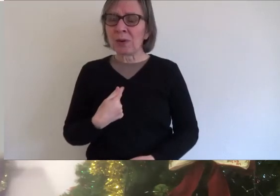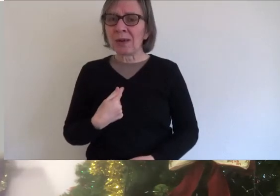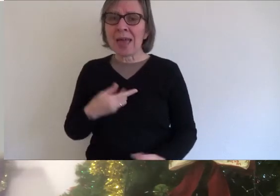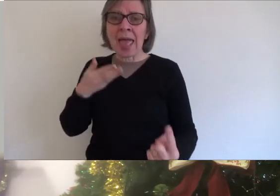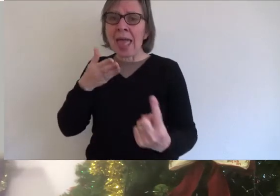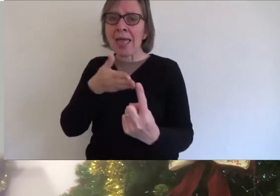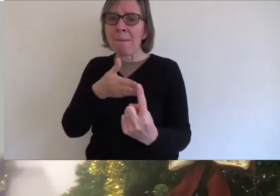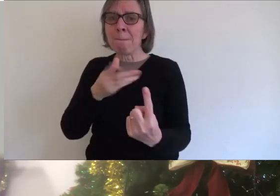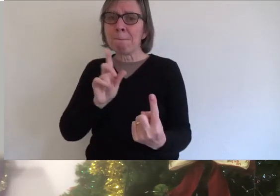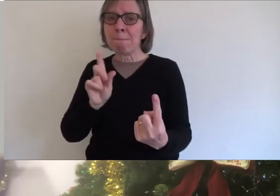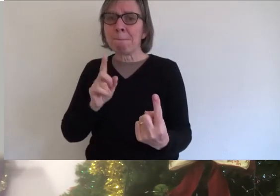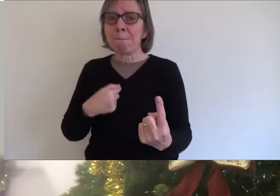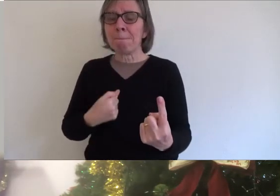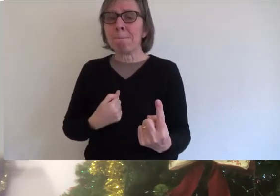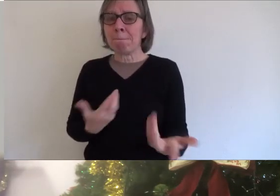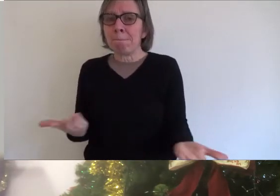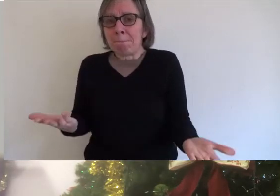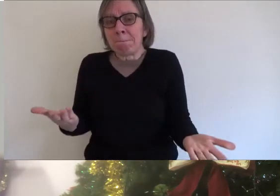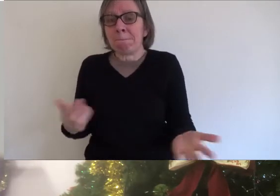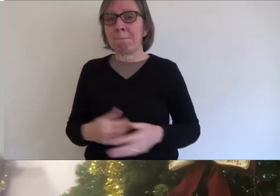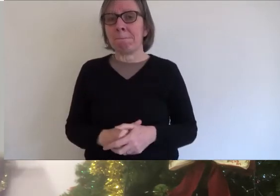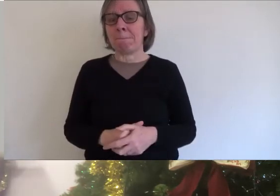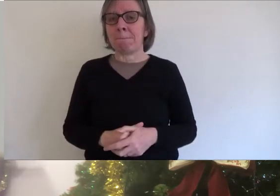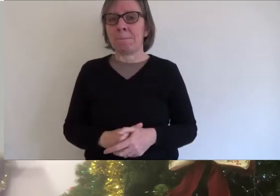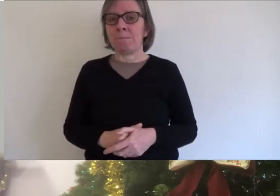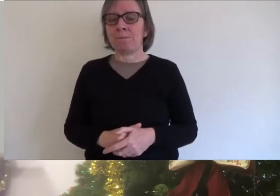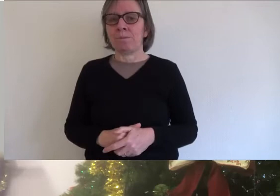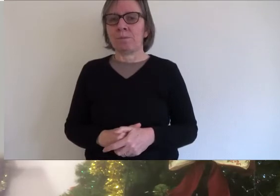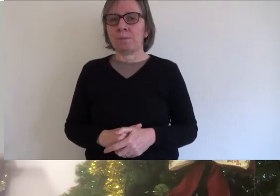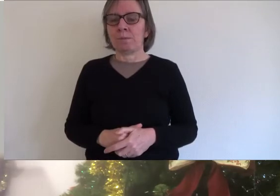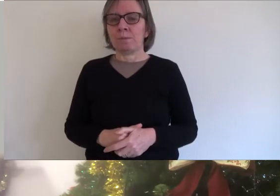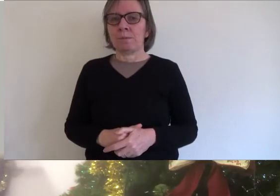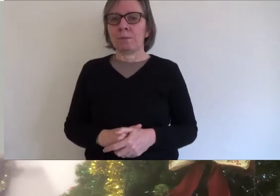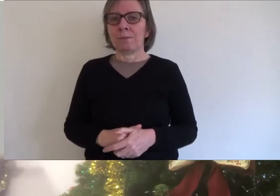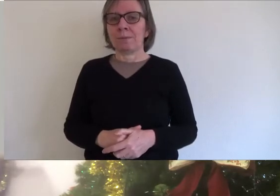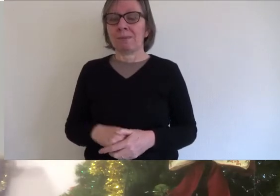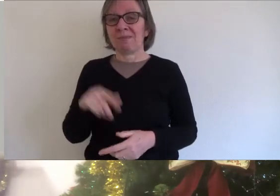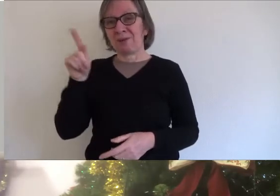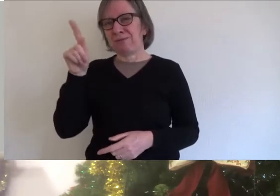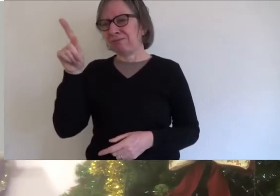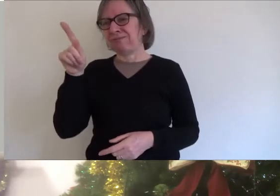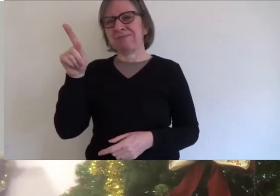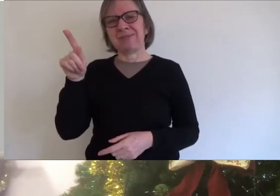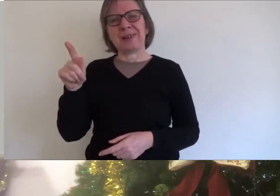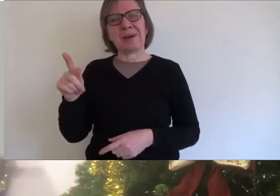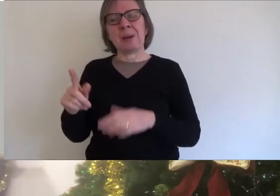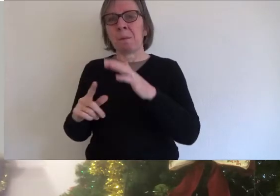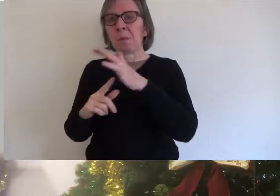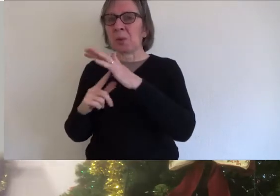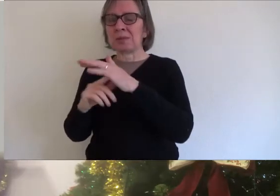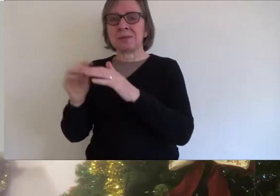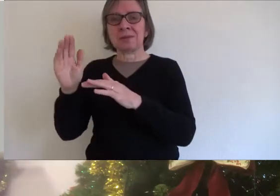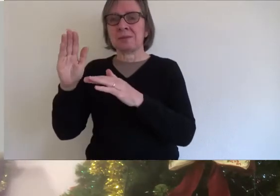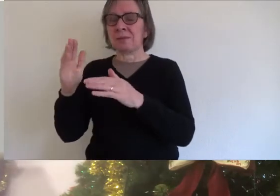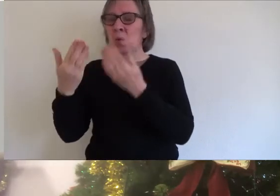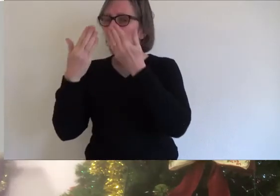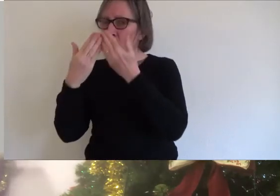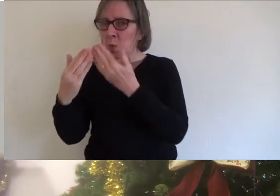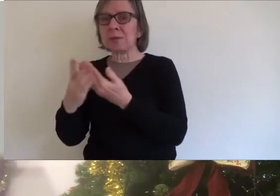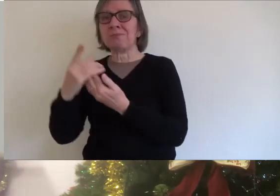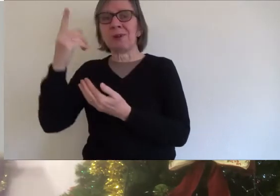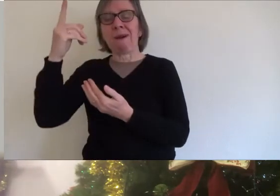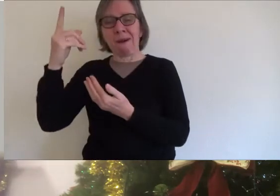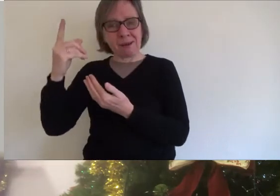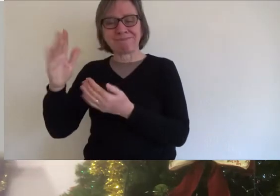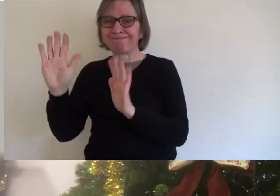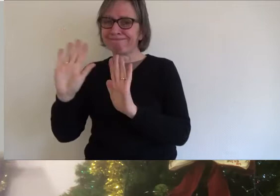my purpose? And in a sense, they're to be quite commended. Even though they were from a pagan religion, they